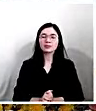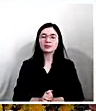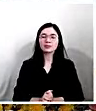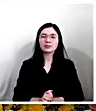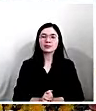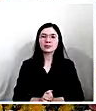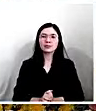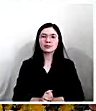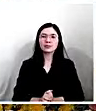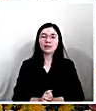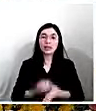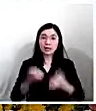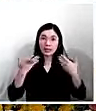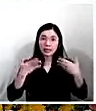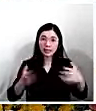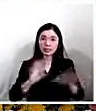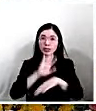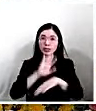Let us all stand.